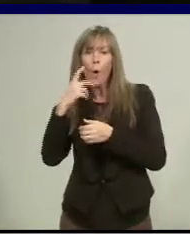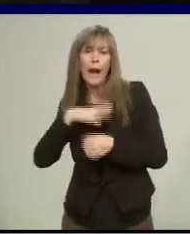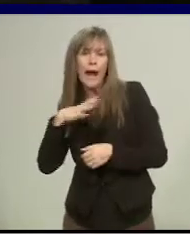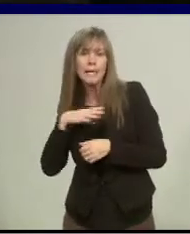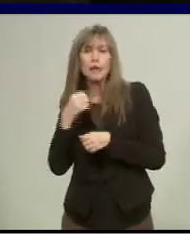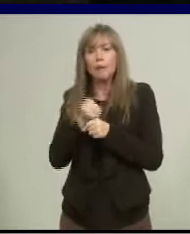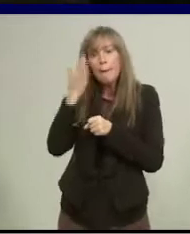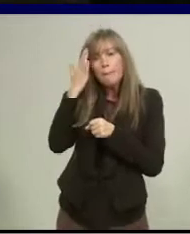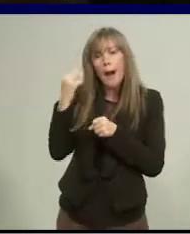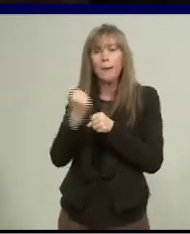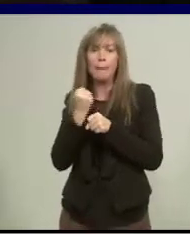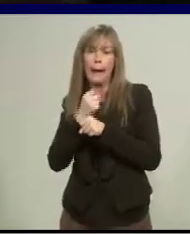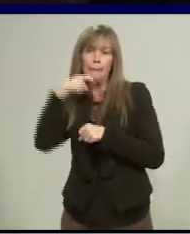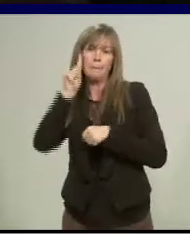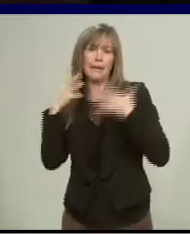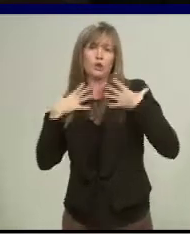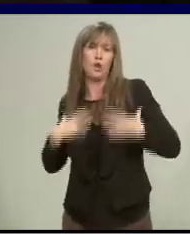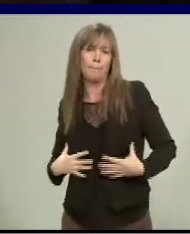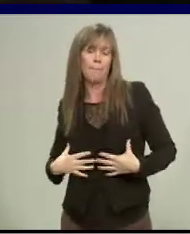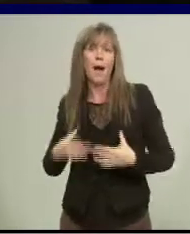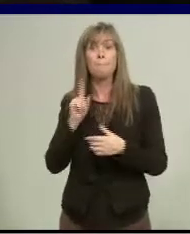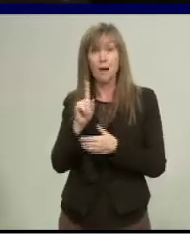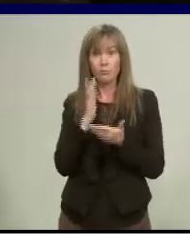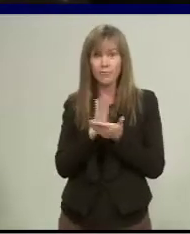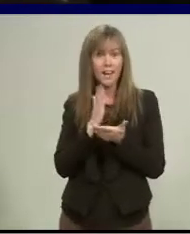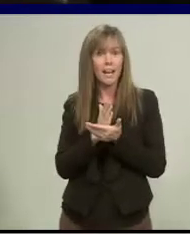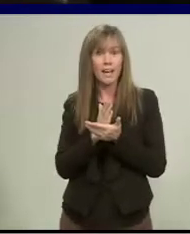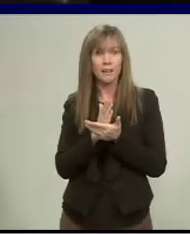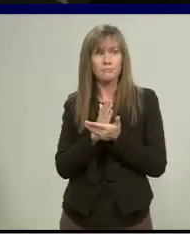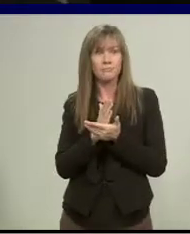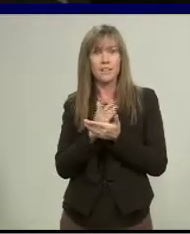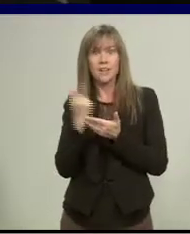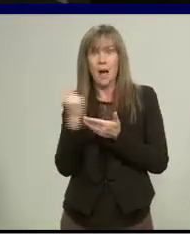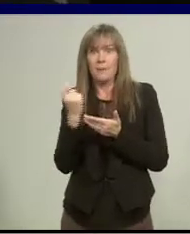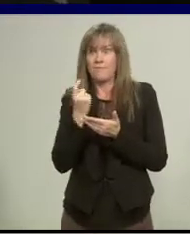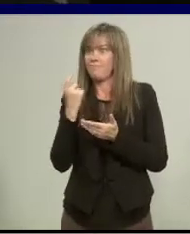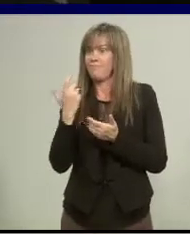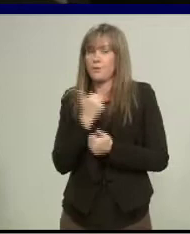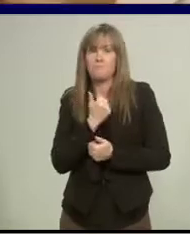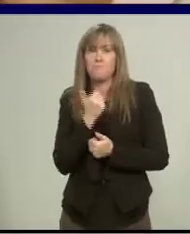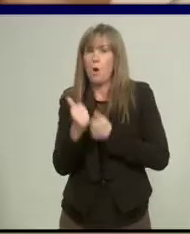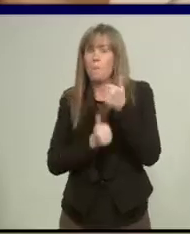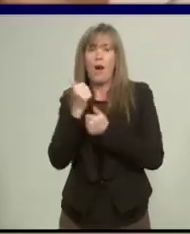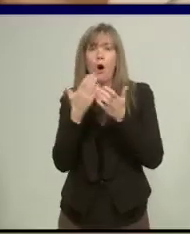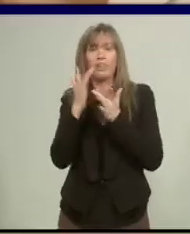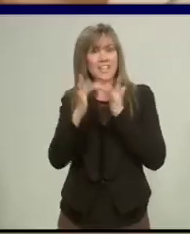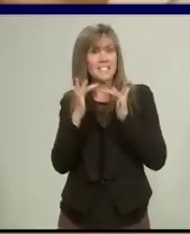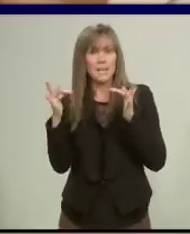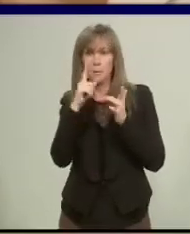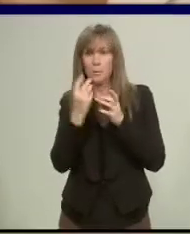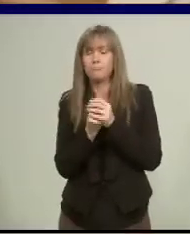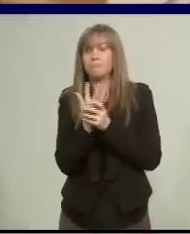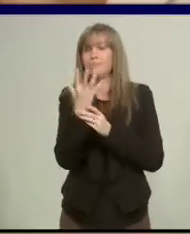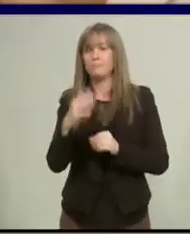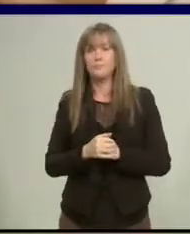grannies making pink jumpers, but it's actually enjoying a massive resurgence on the internet. Hoping to inspire